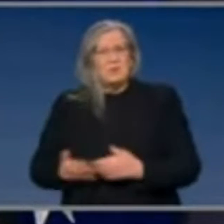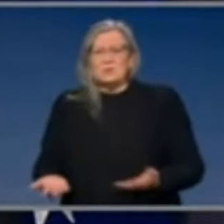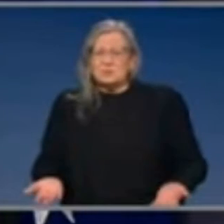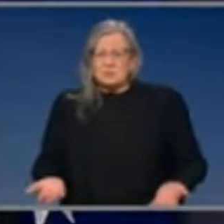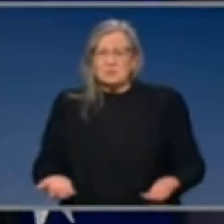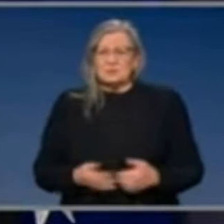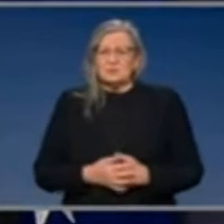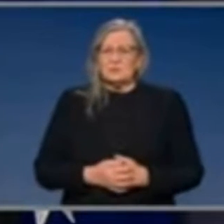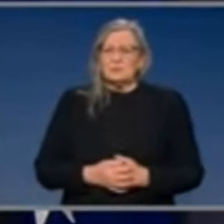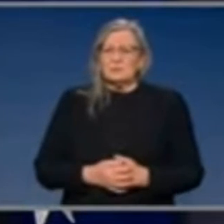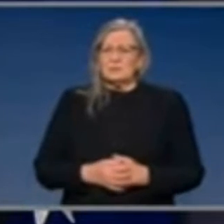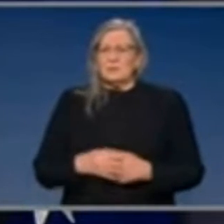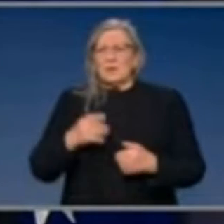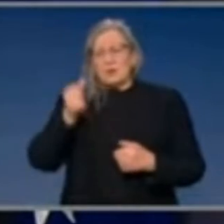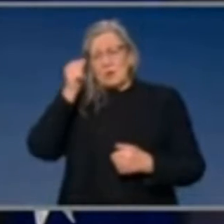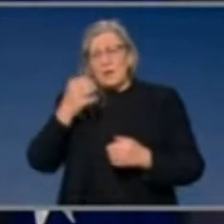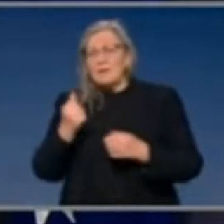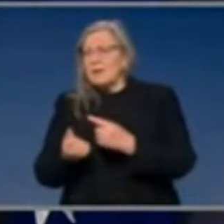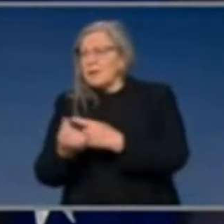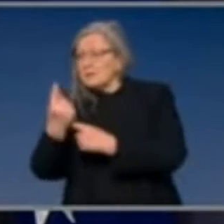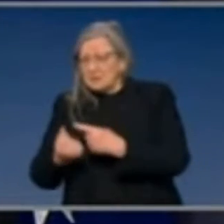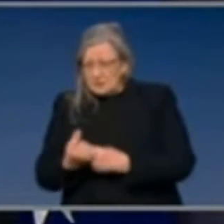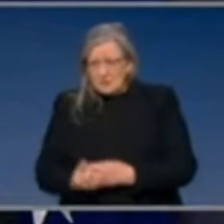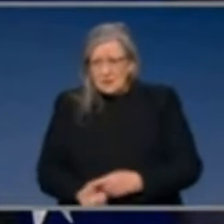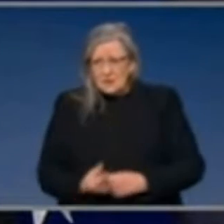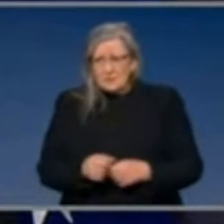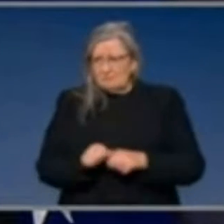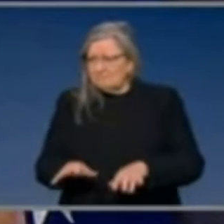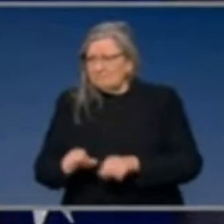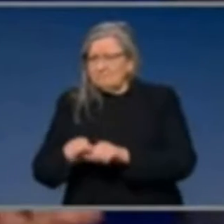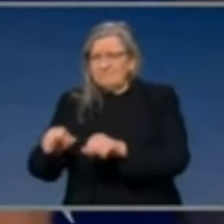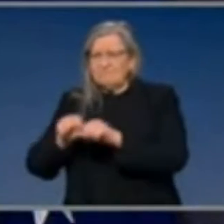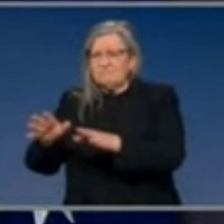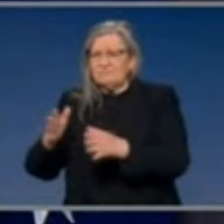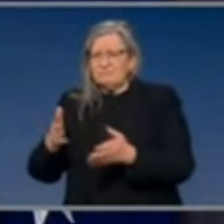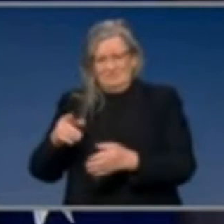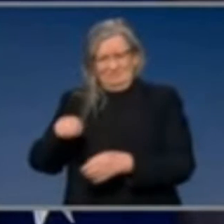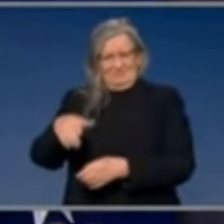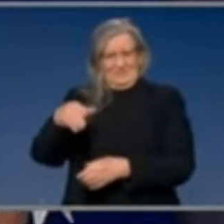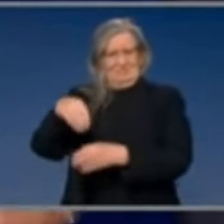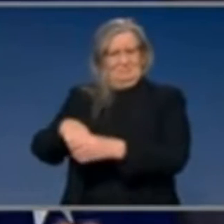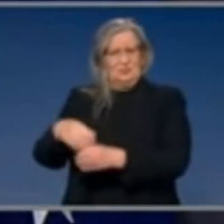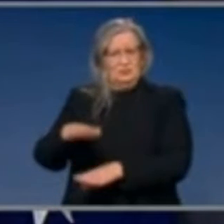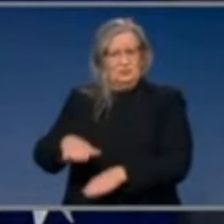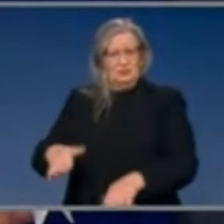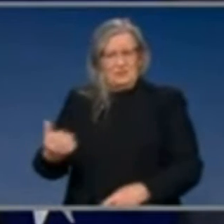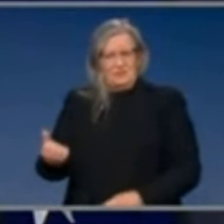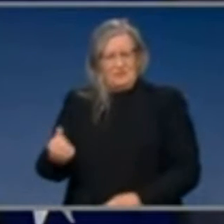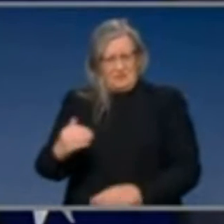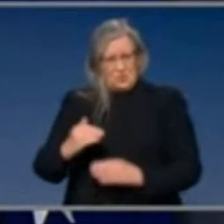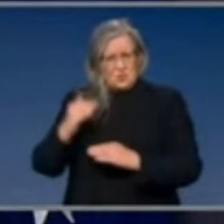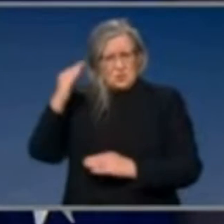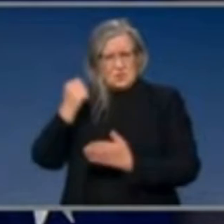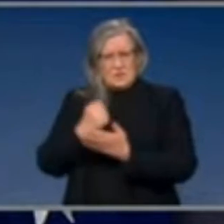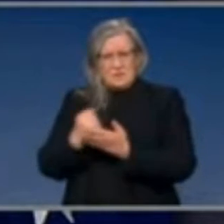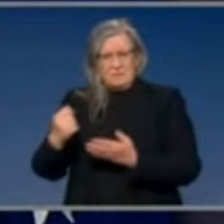the outbreaks that are occurring in those three jurisdictions do include a proportion of children. The proportion is a bit higher than last year, partly because